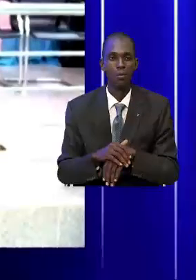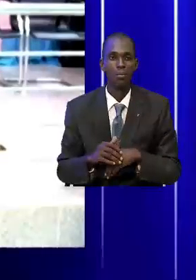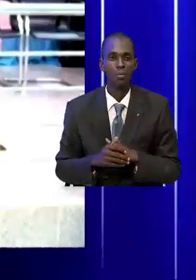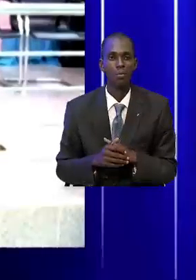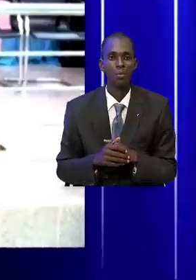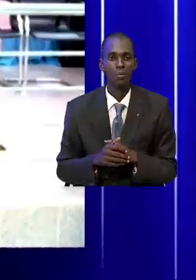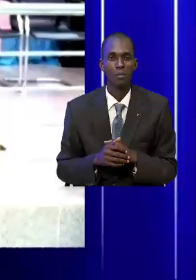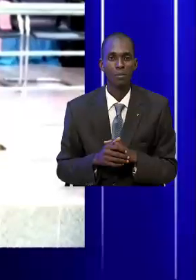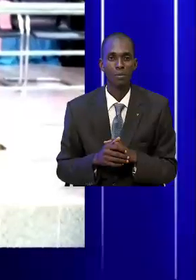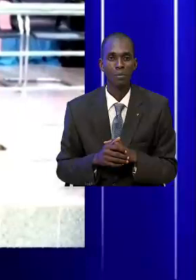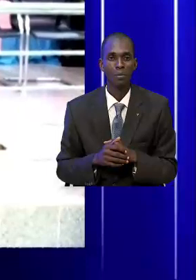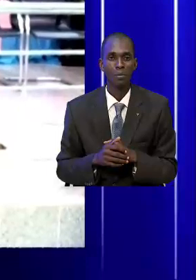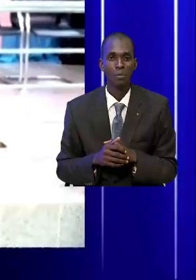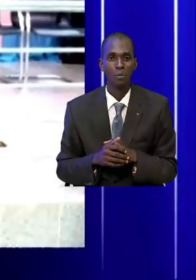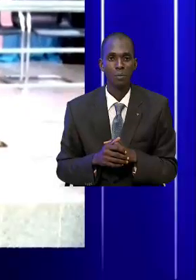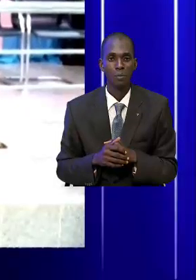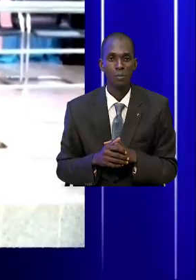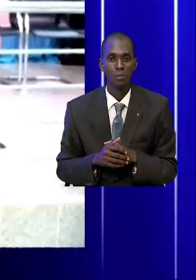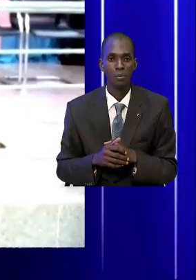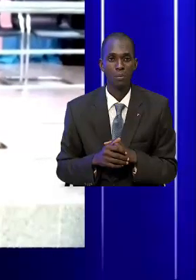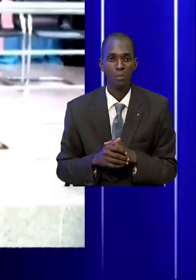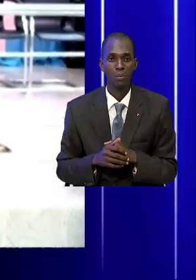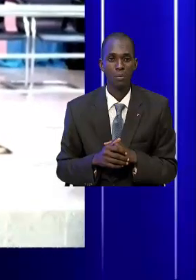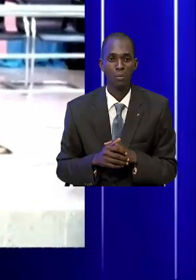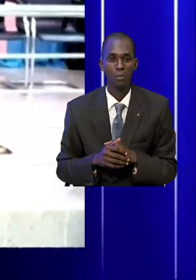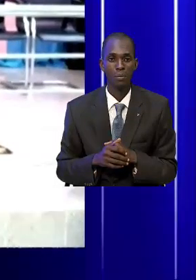State. Edo State Live.